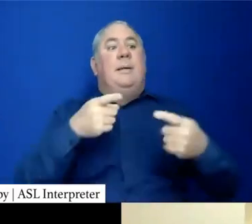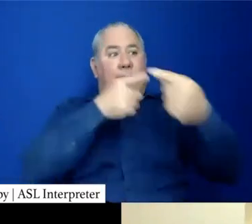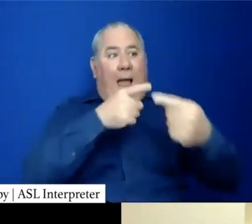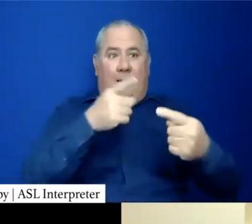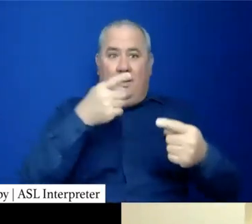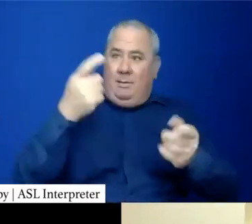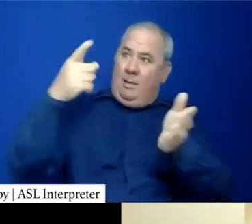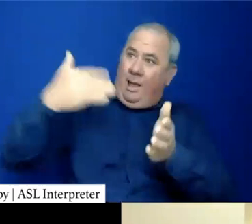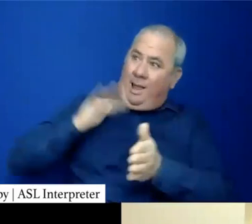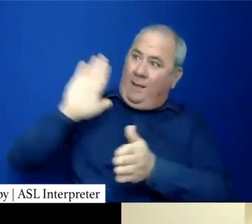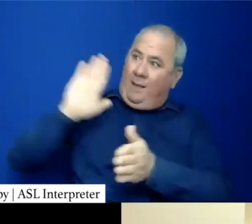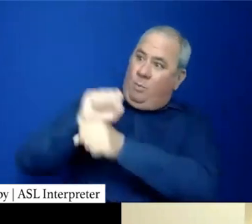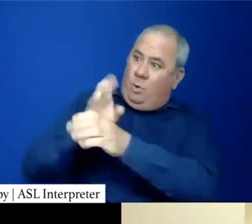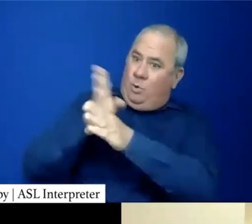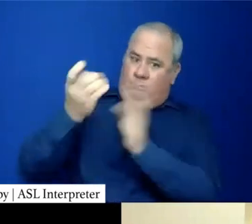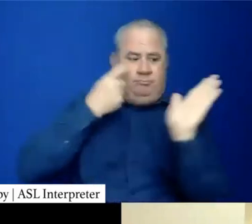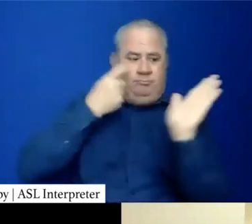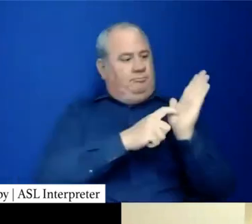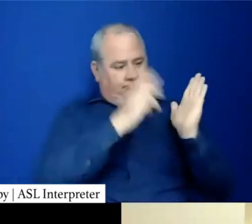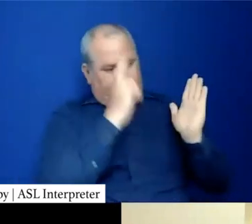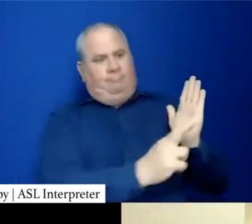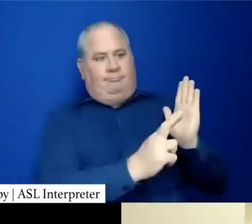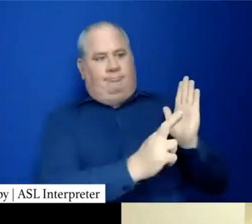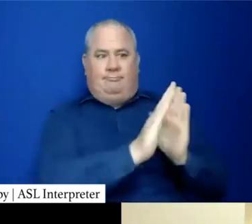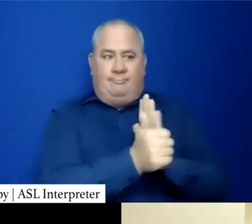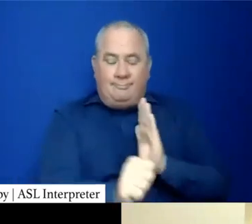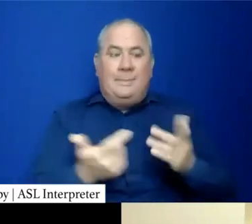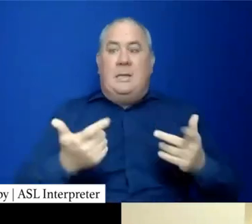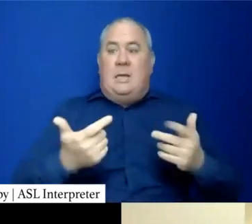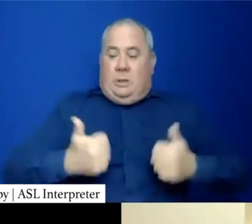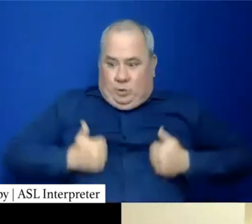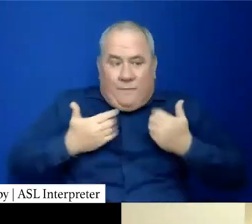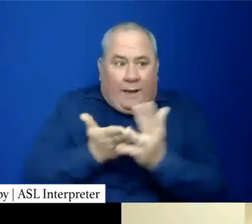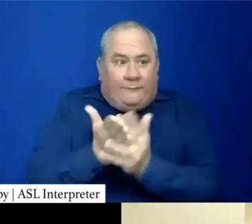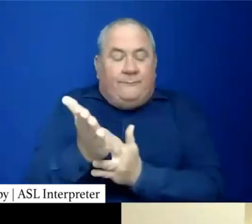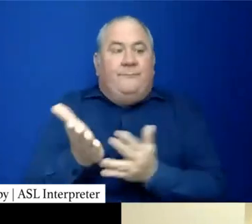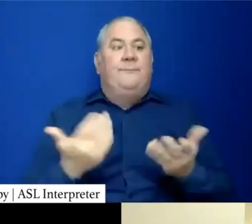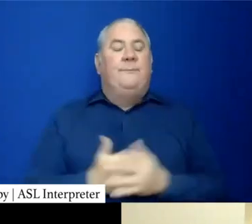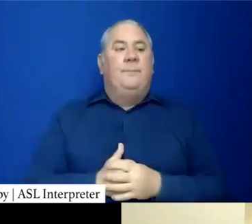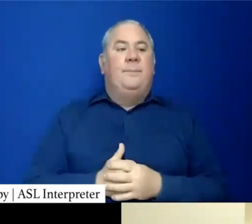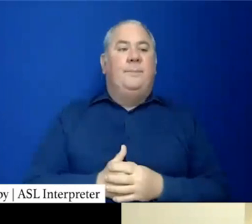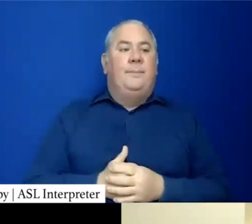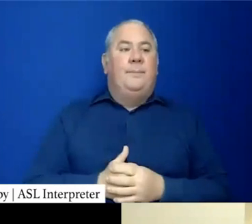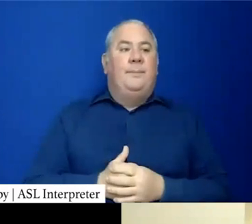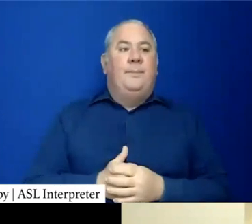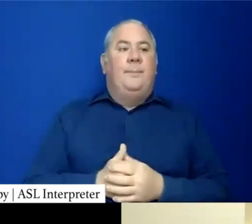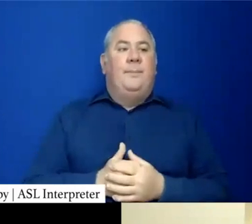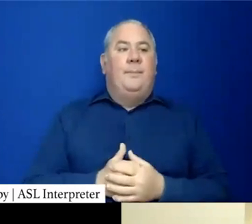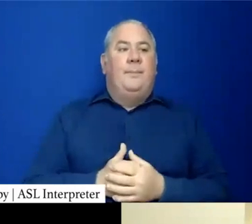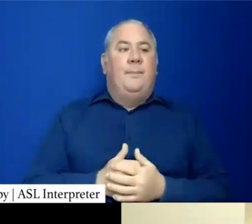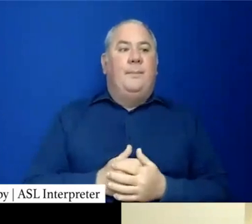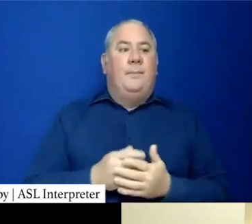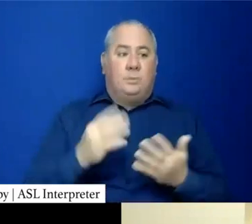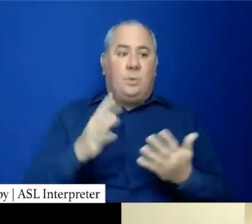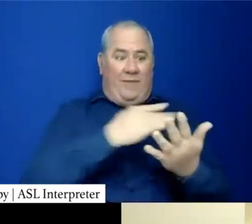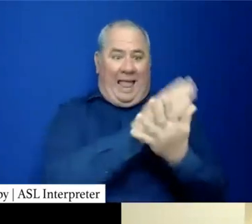survive and for the right of people like you to survive, which is really draining. You also